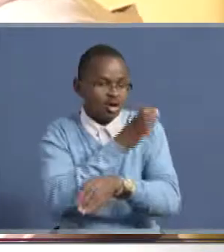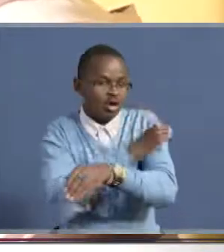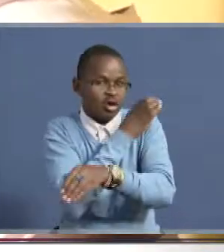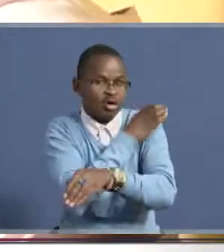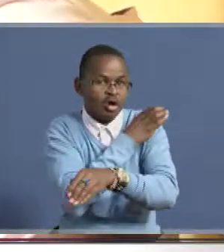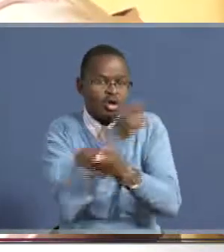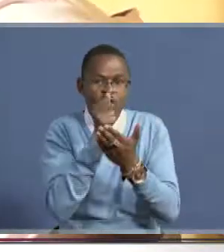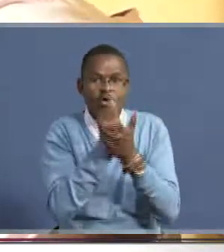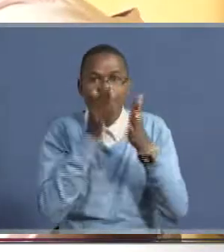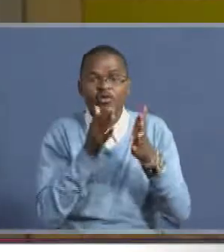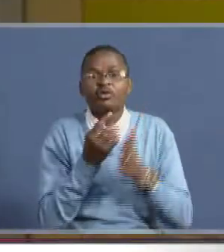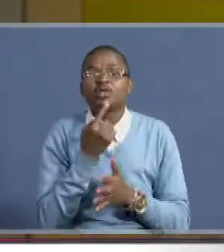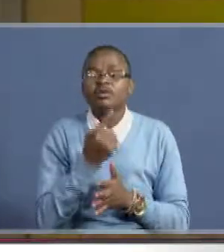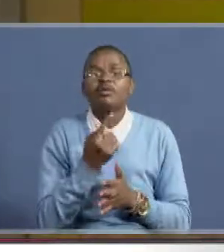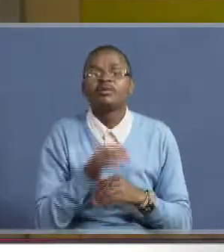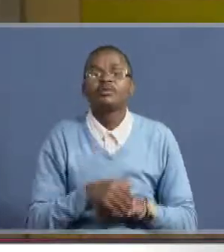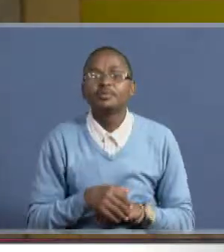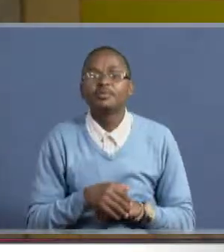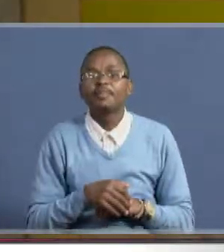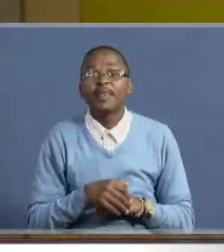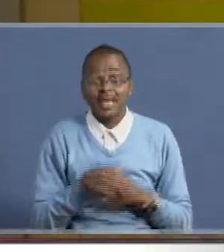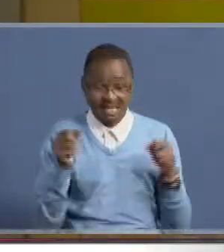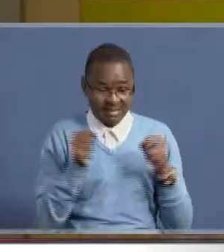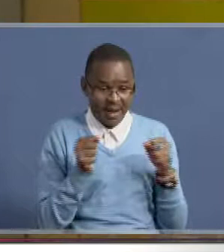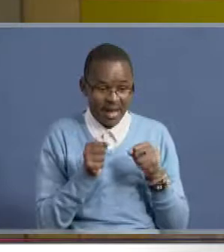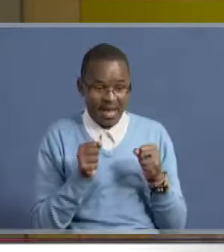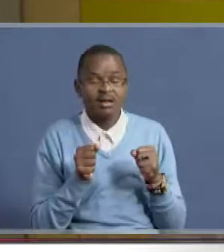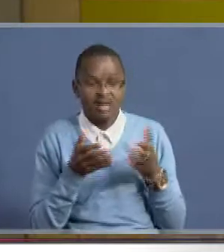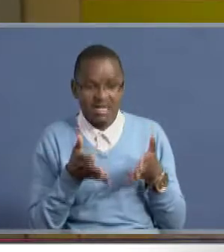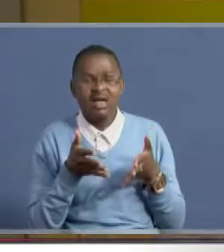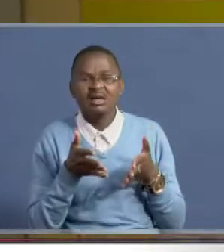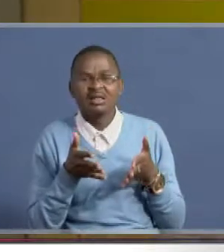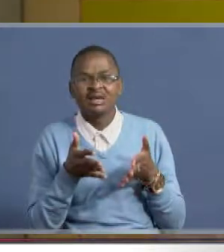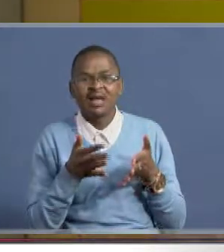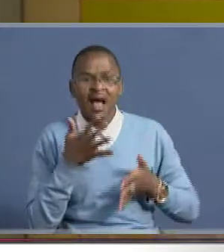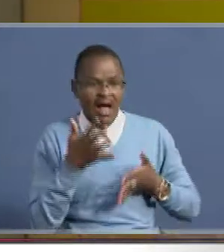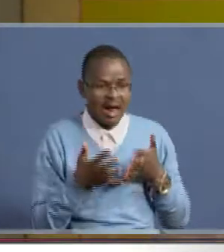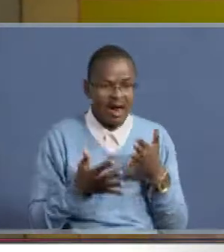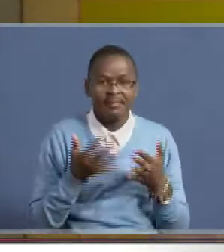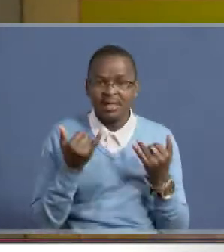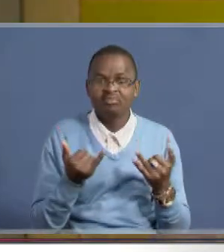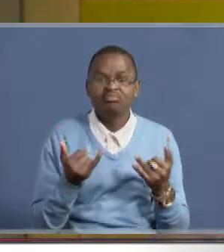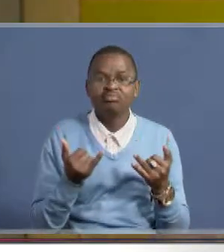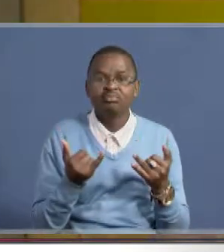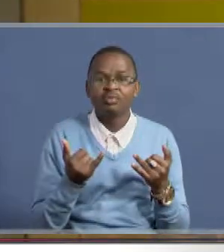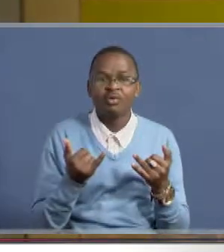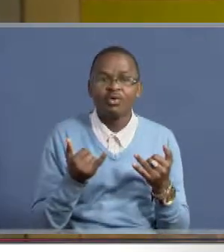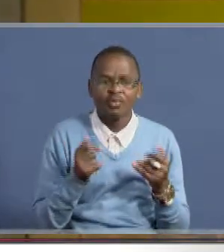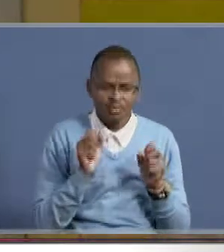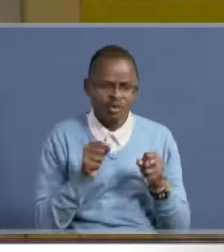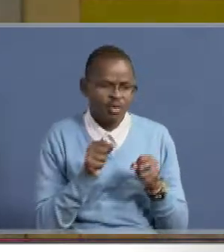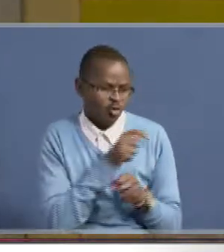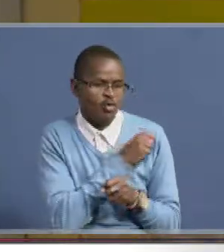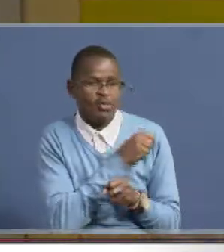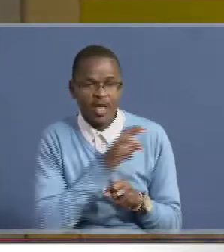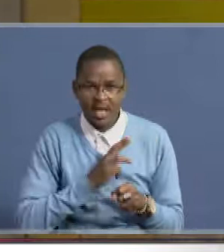charge of Rodi Health Center, notes. It's malaria, and I'm happy because we can test it.